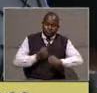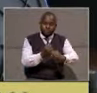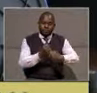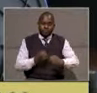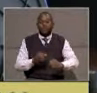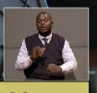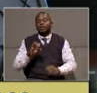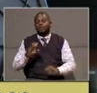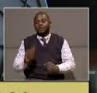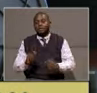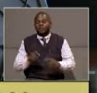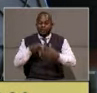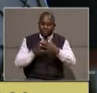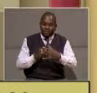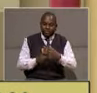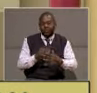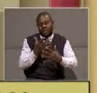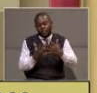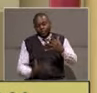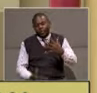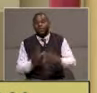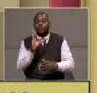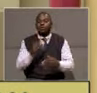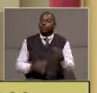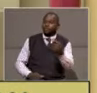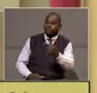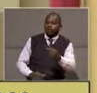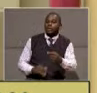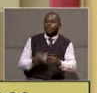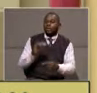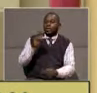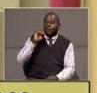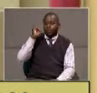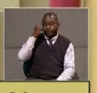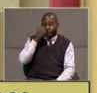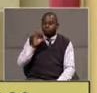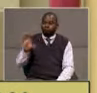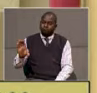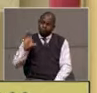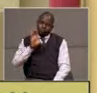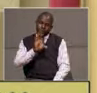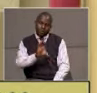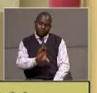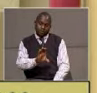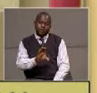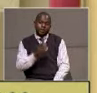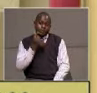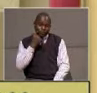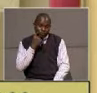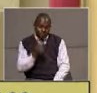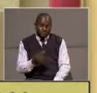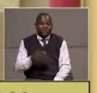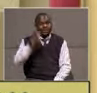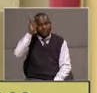ICT, mechanics, among others. This is where the government has put a lot of funding, at least to skilled the